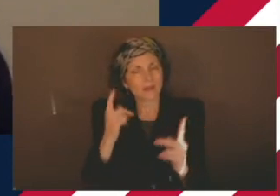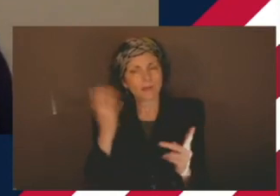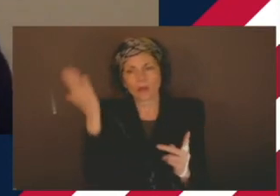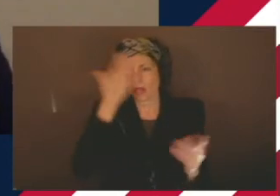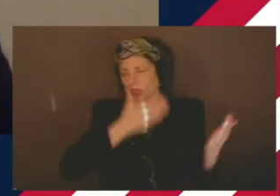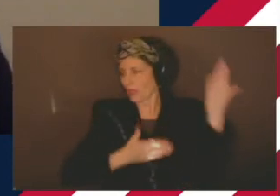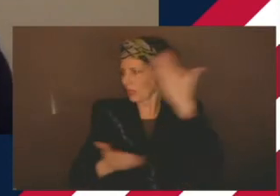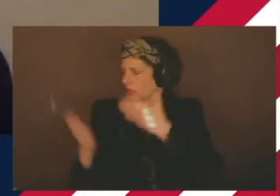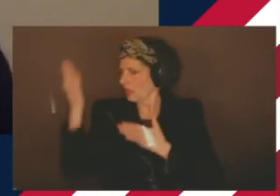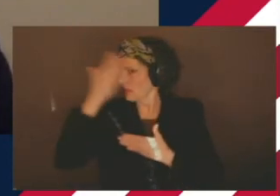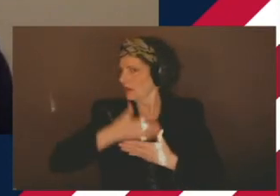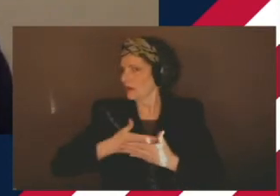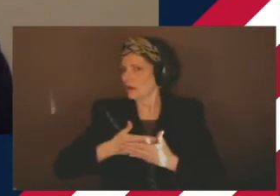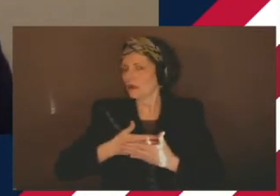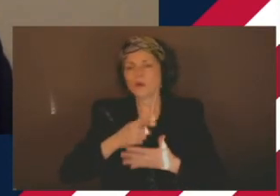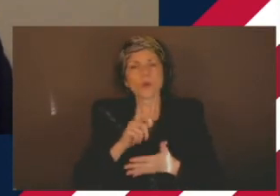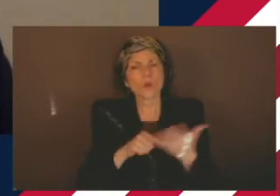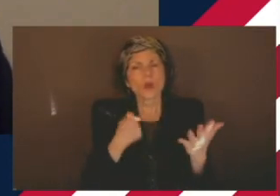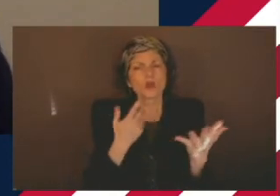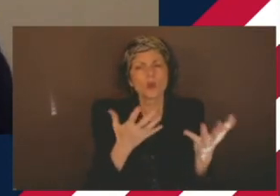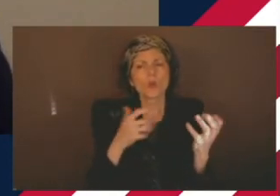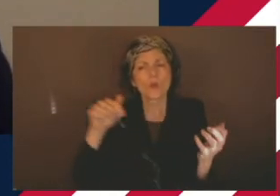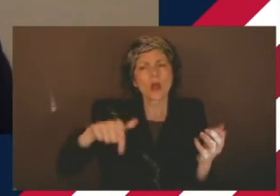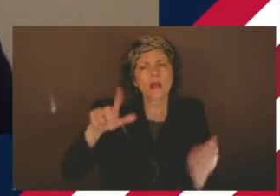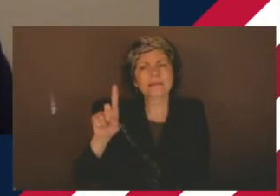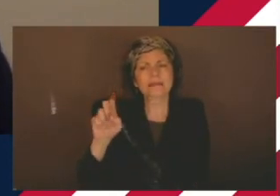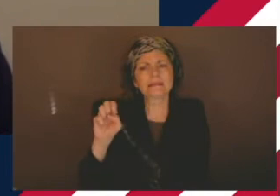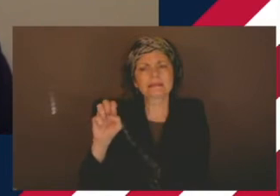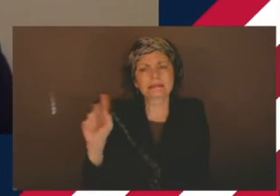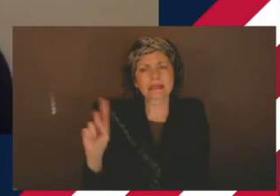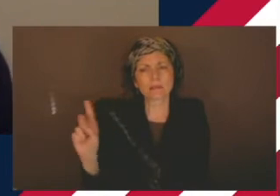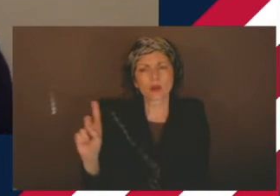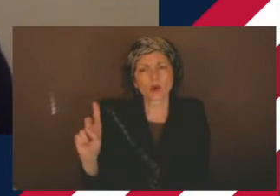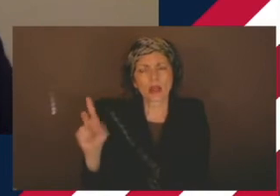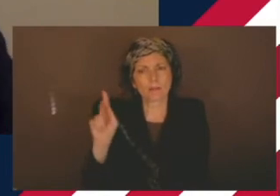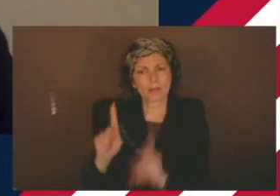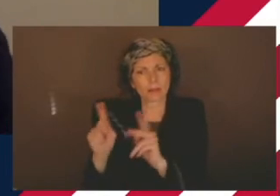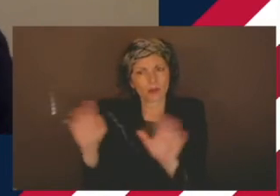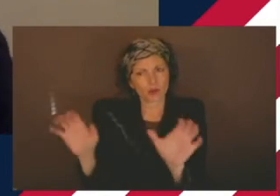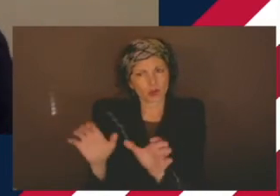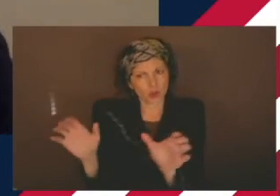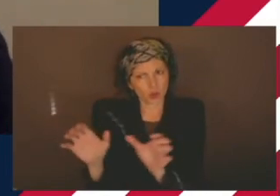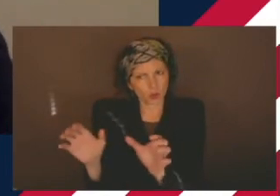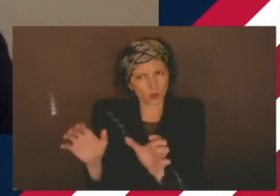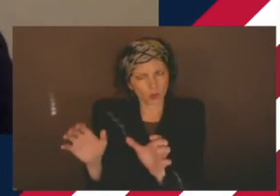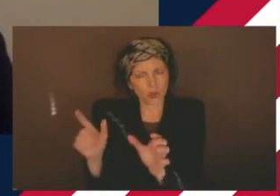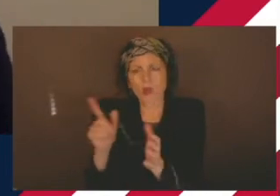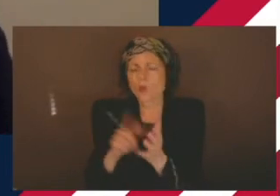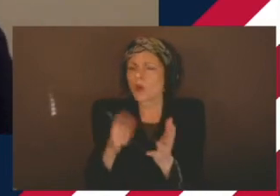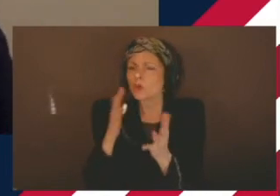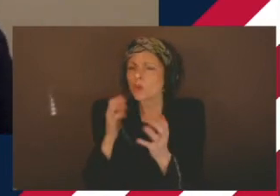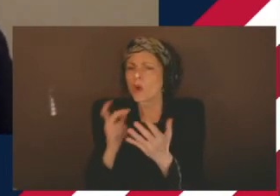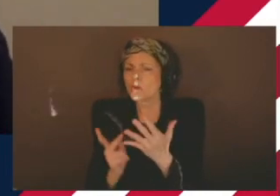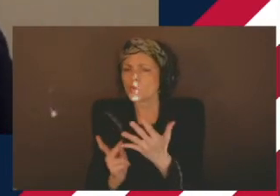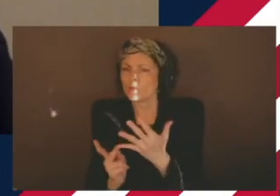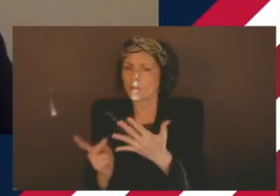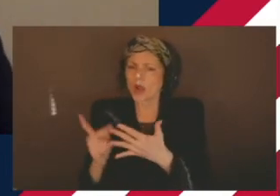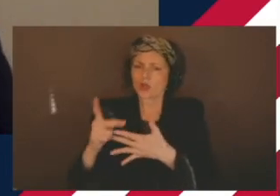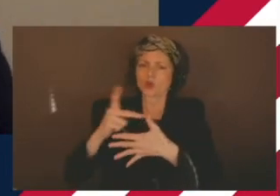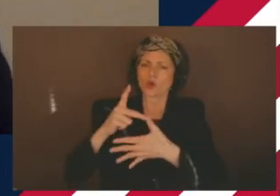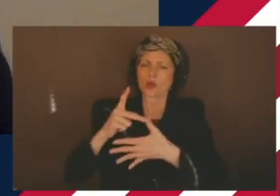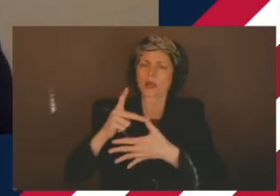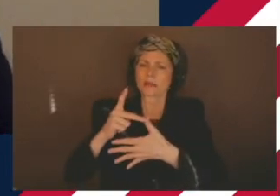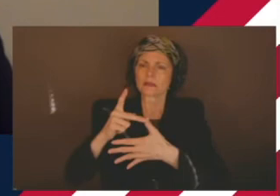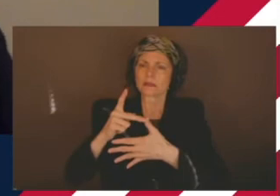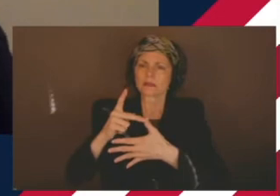you want this party to do and to prioritize through not only this electoral cycle,